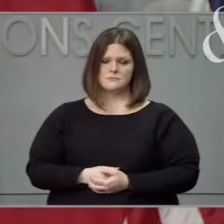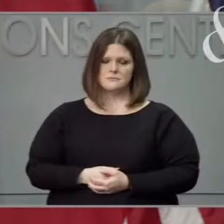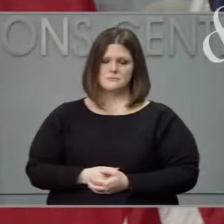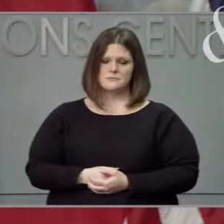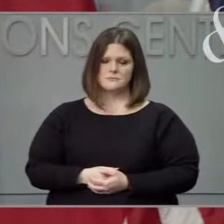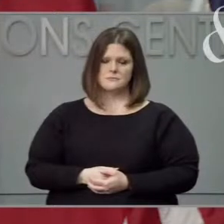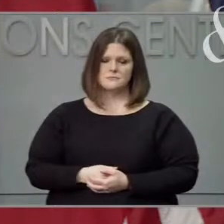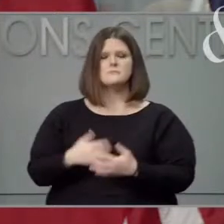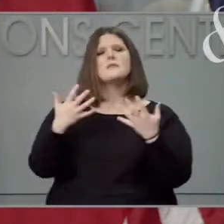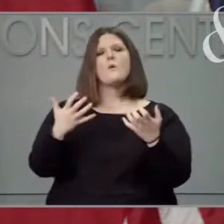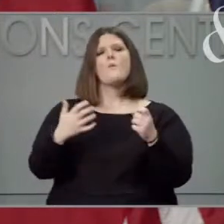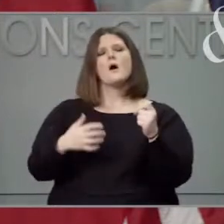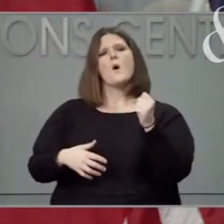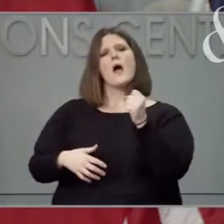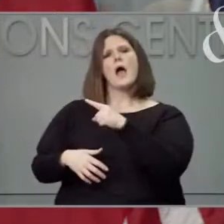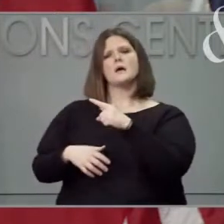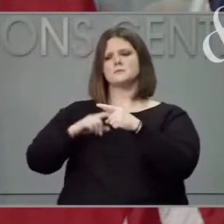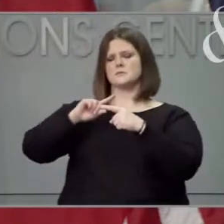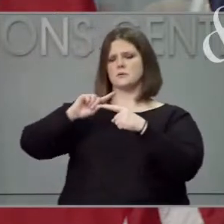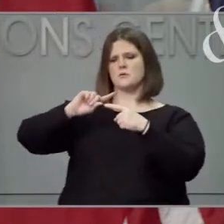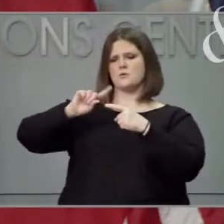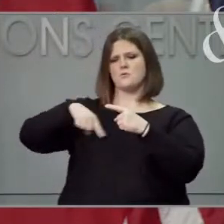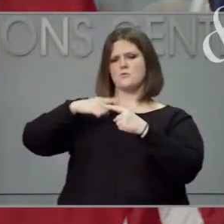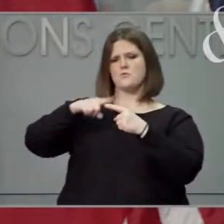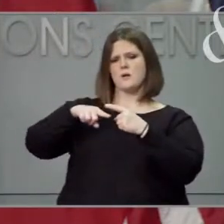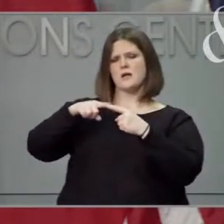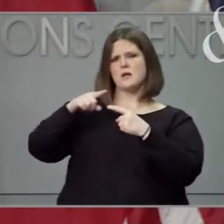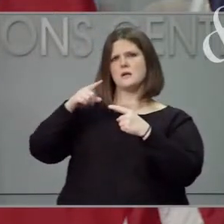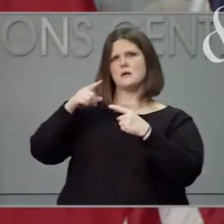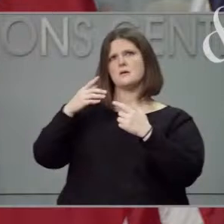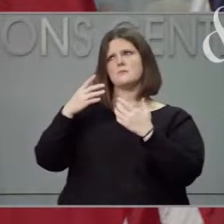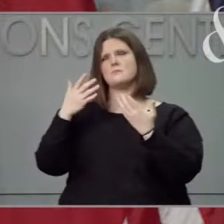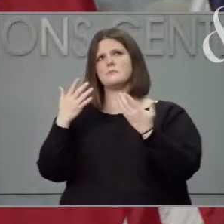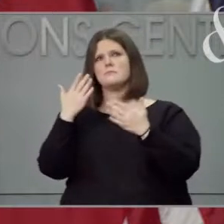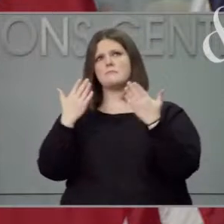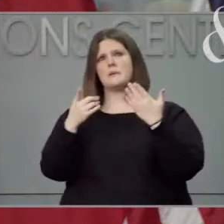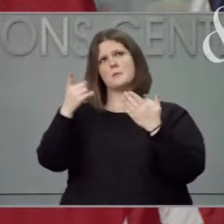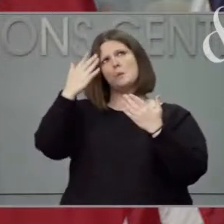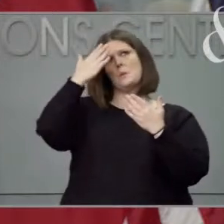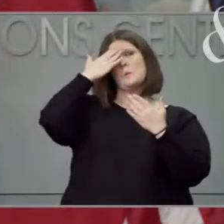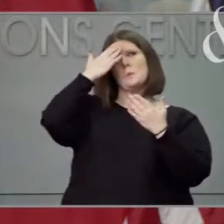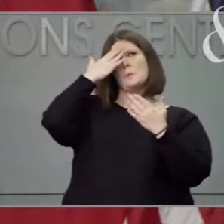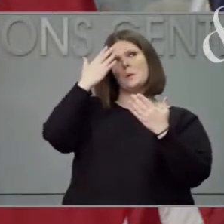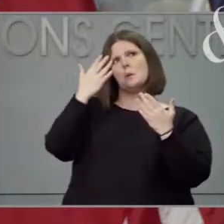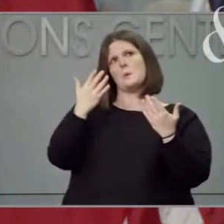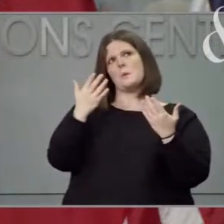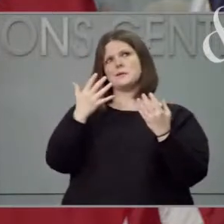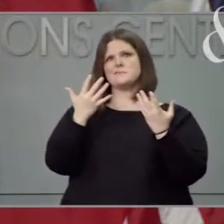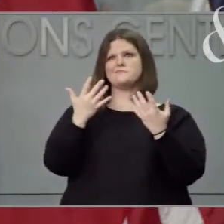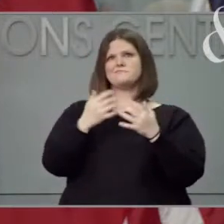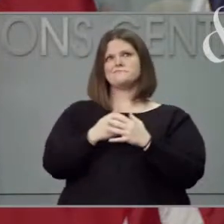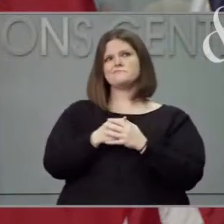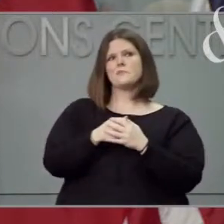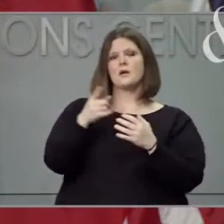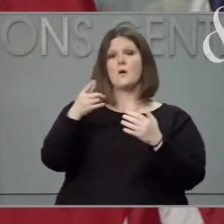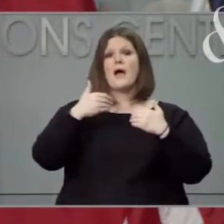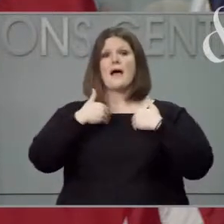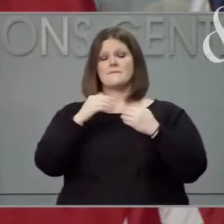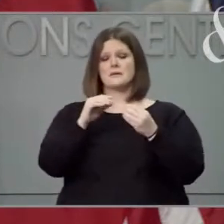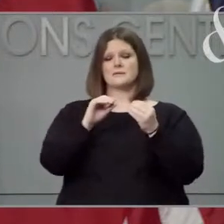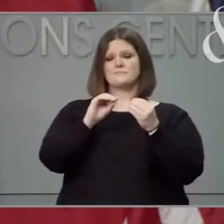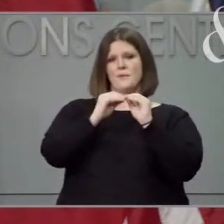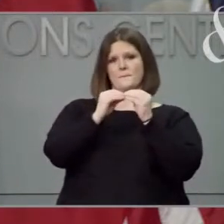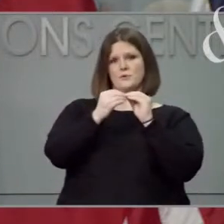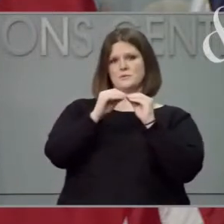see when you guys may have kind of an idea or preliminary data on